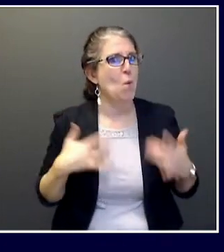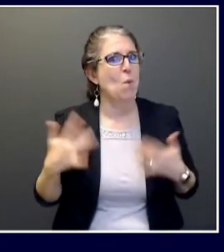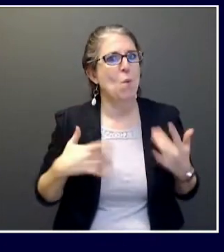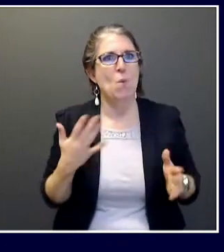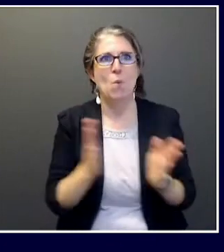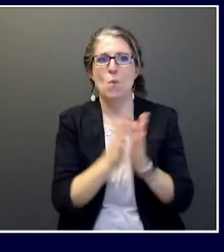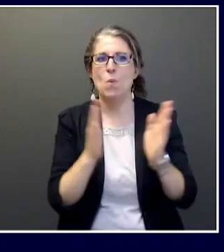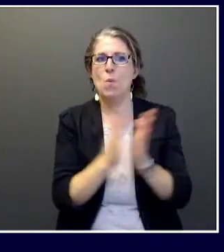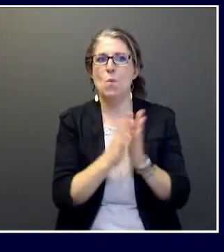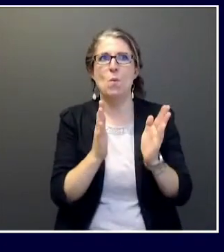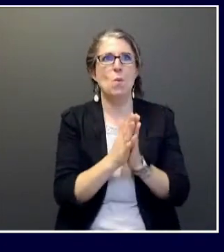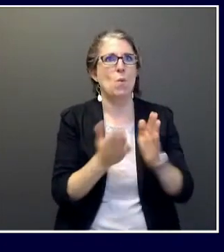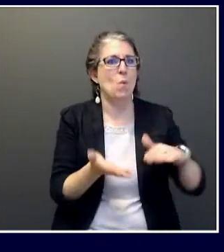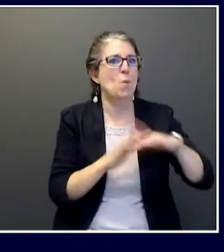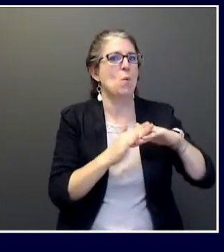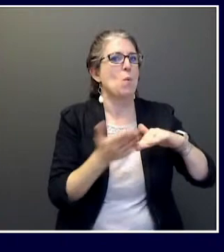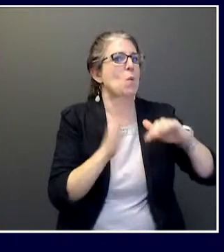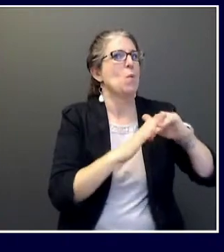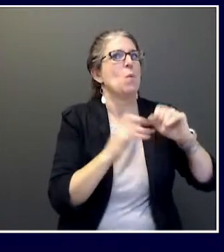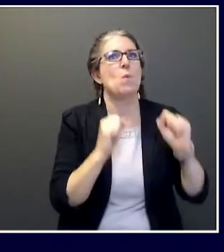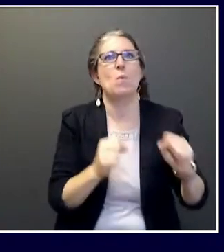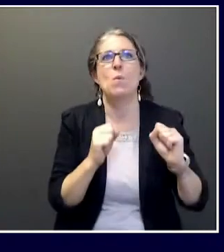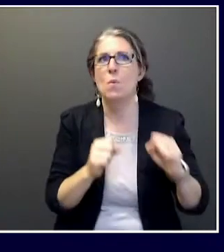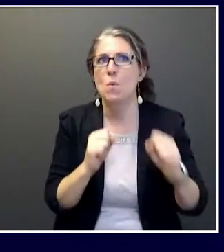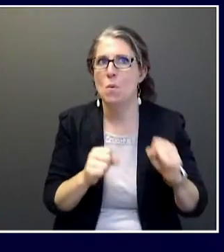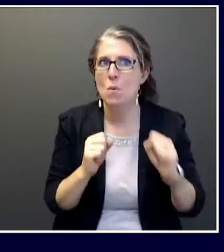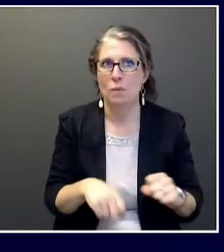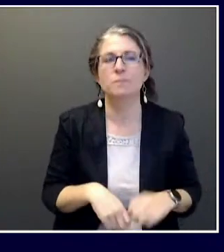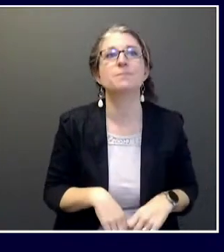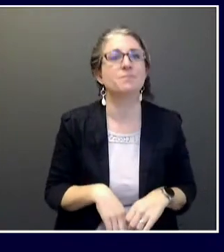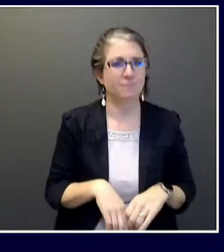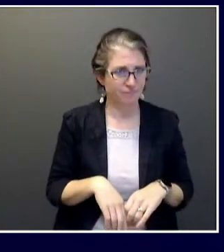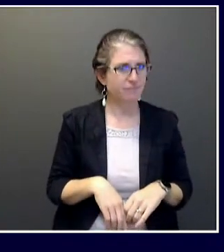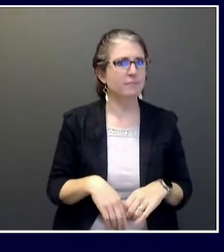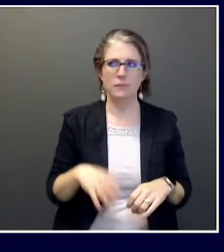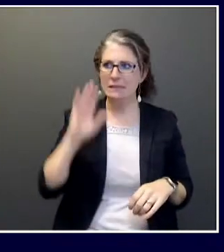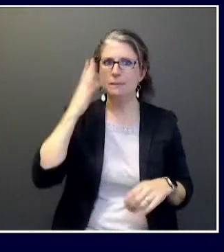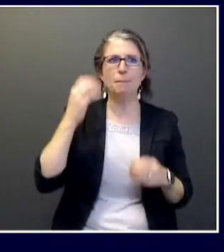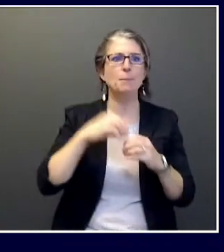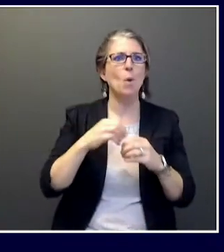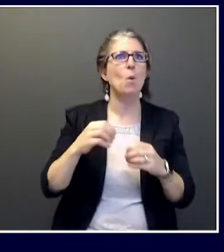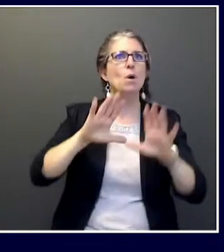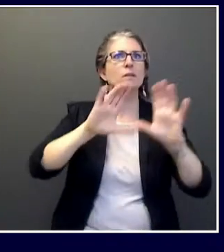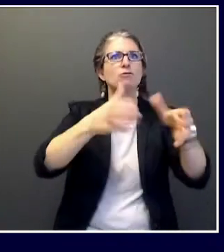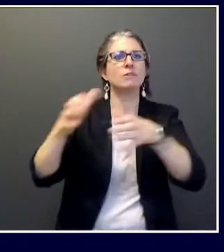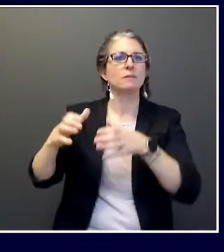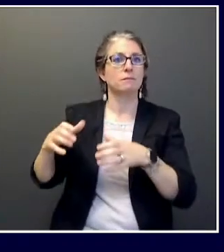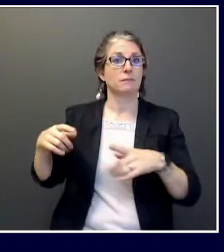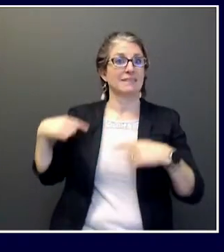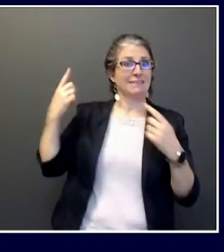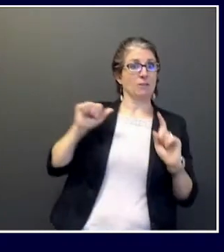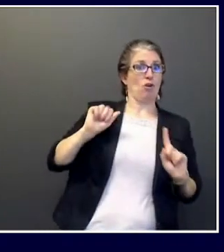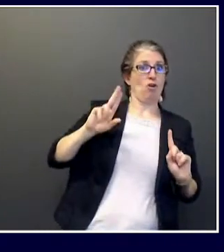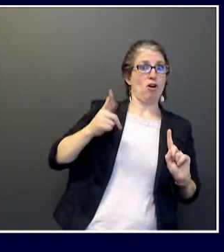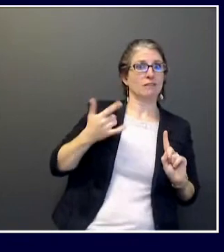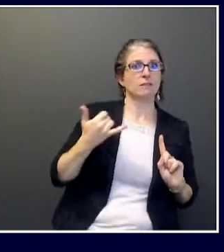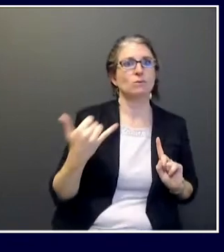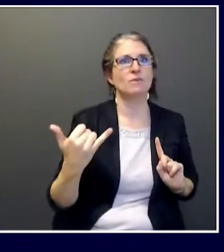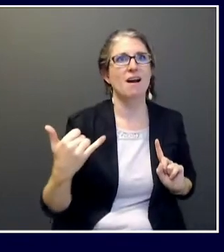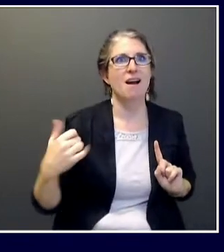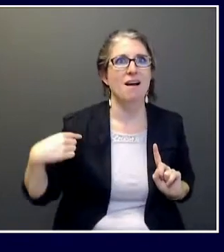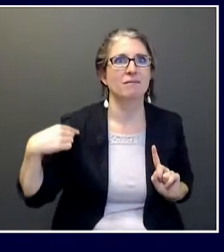have made in vaccination. That increase from the end of August to the end of September is larger than